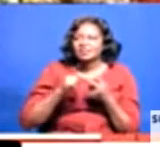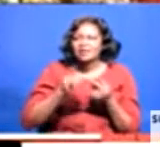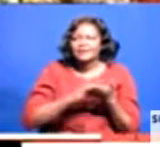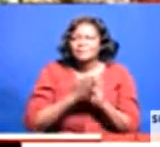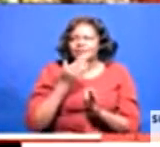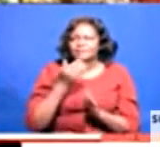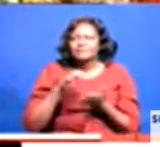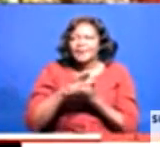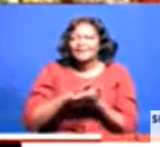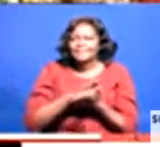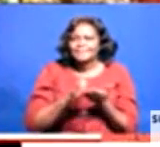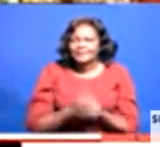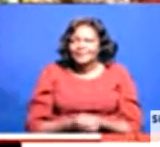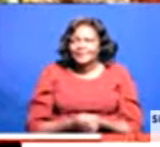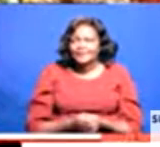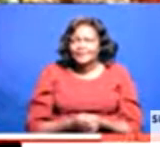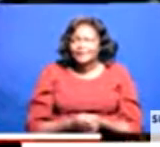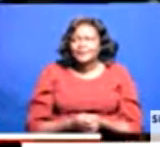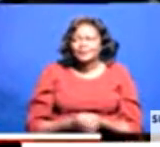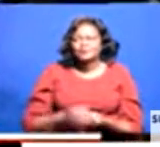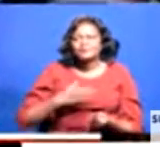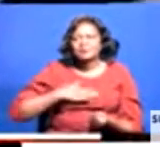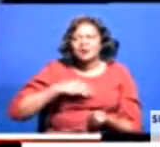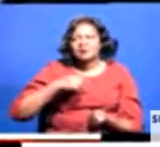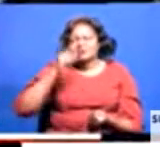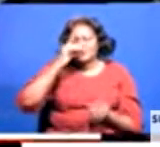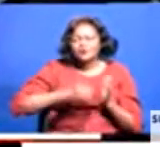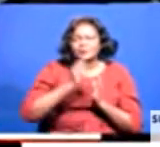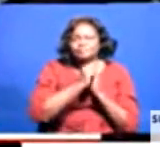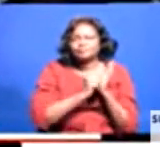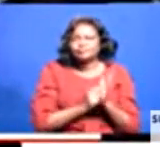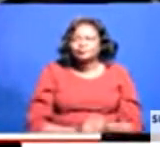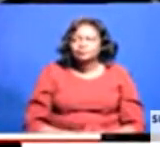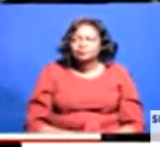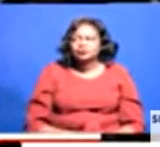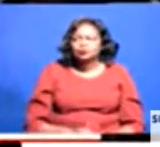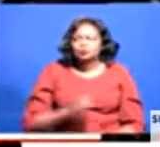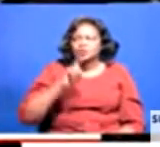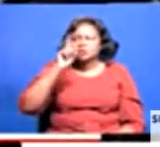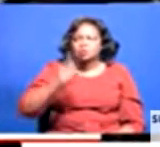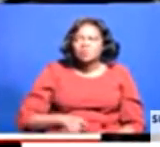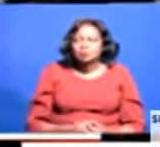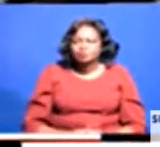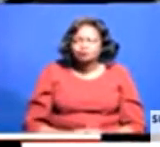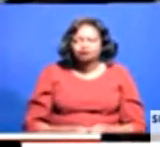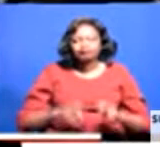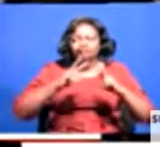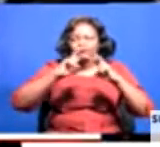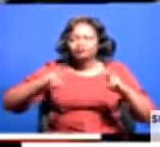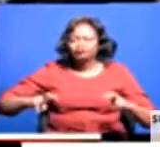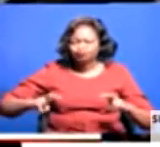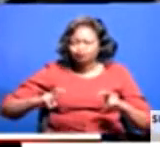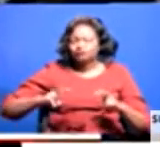basis of my government's development agenda. We shall carry out feasibility studies, surveys and designs to